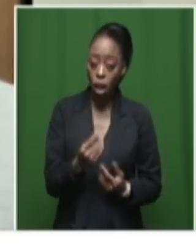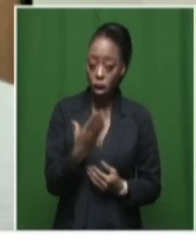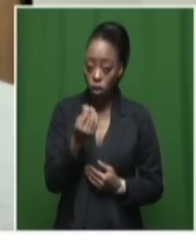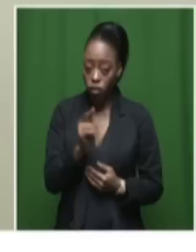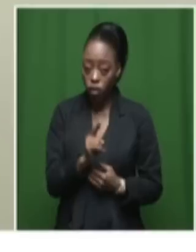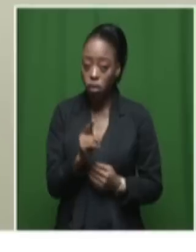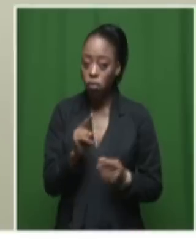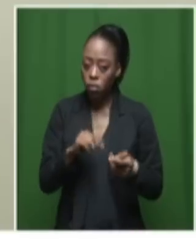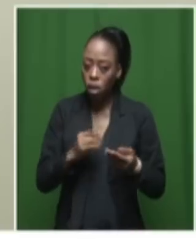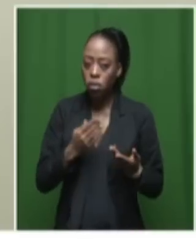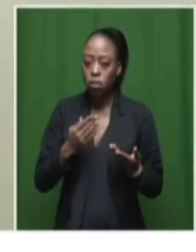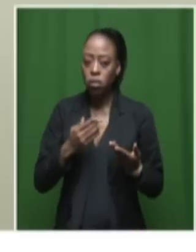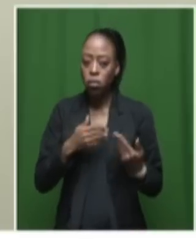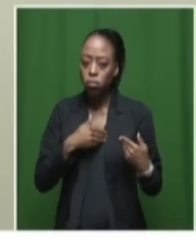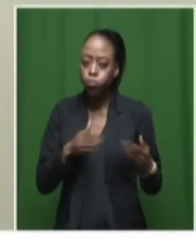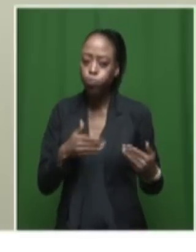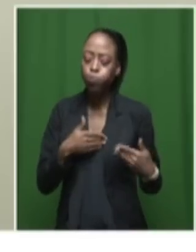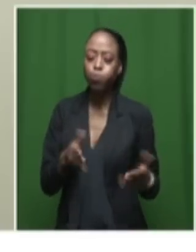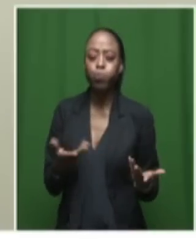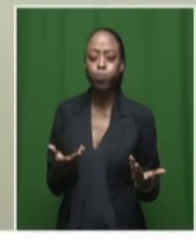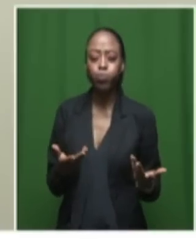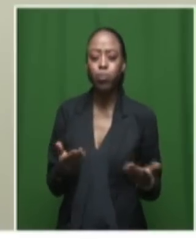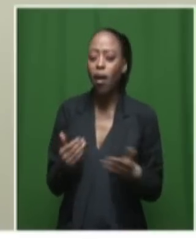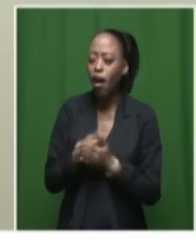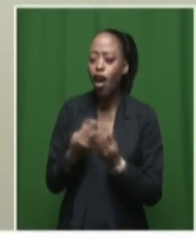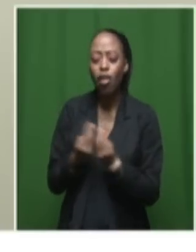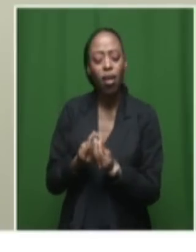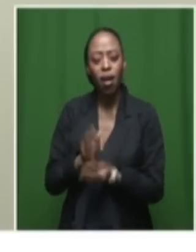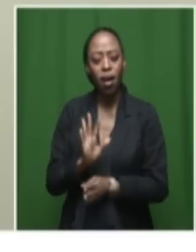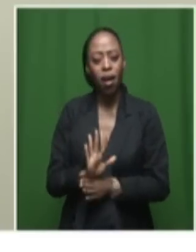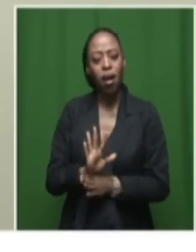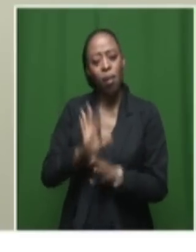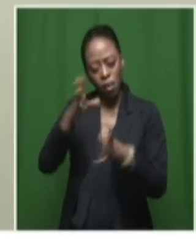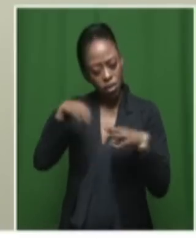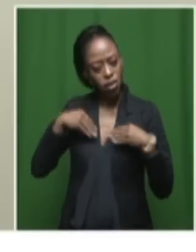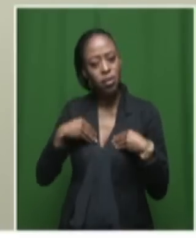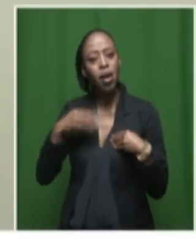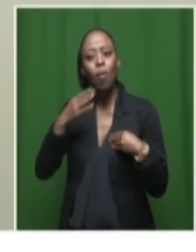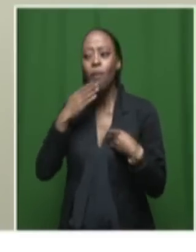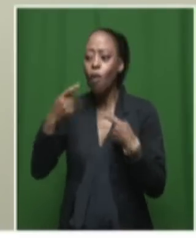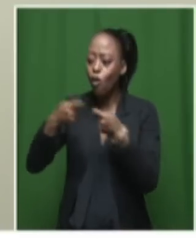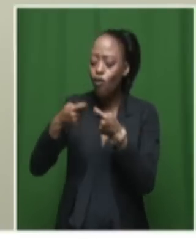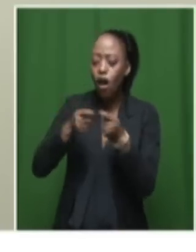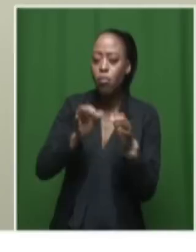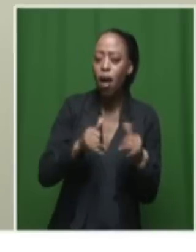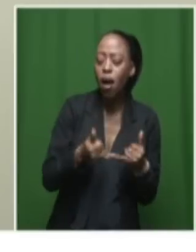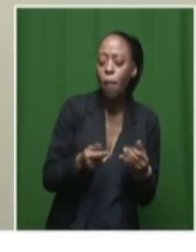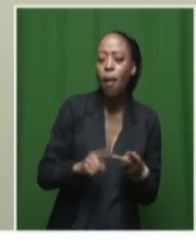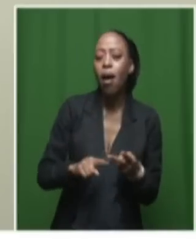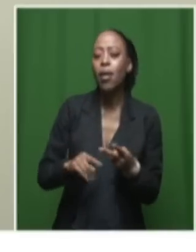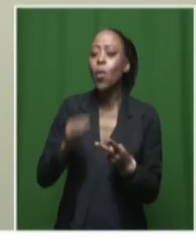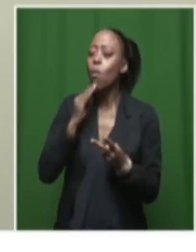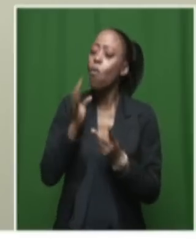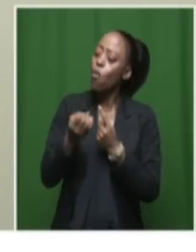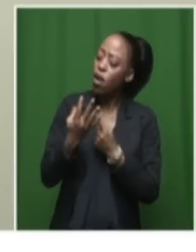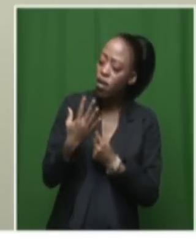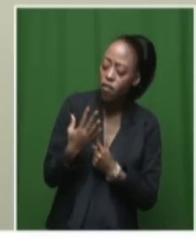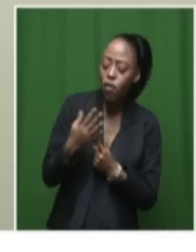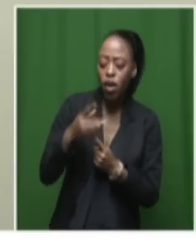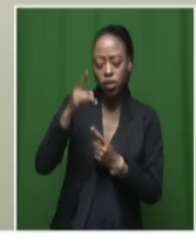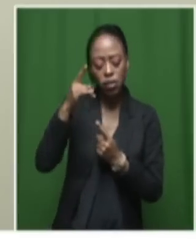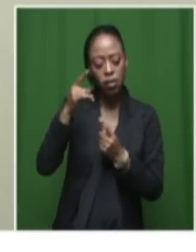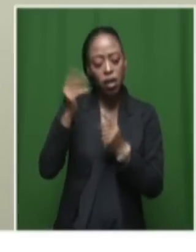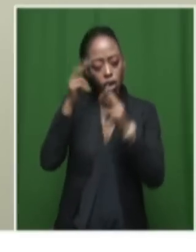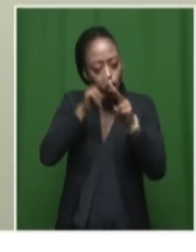complete transparency, people acknowledging who their funders are, who are the people that influence the narrative that